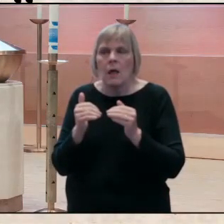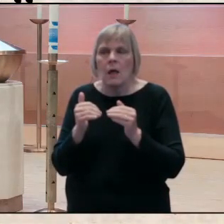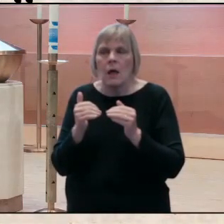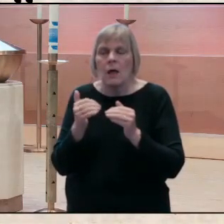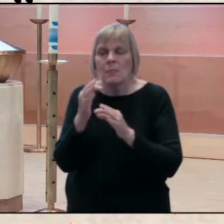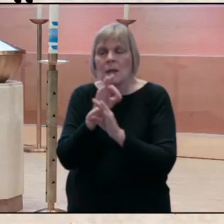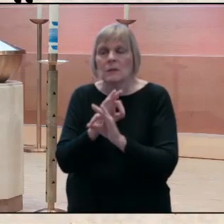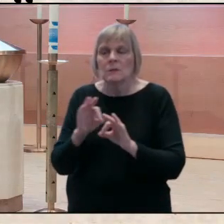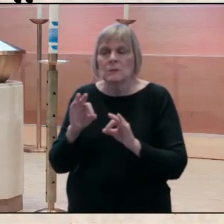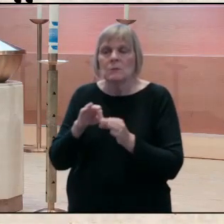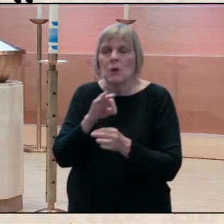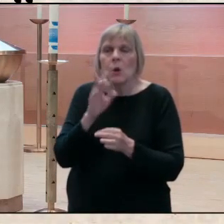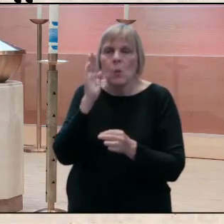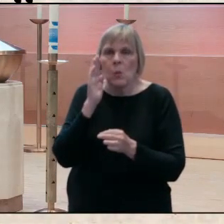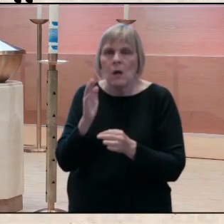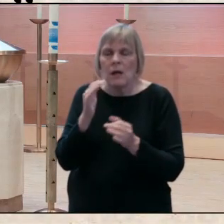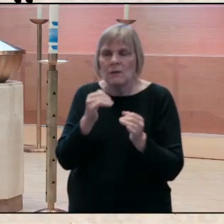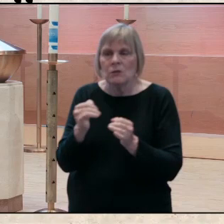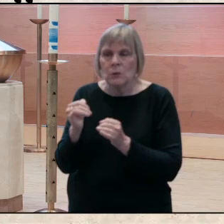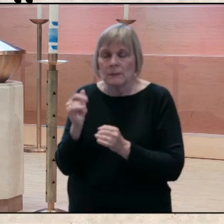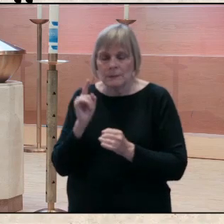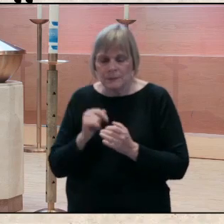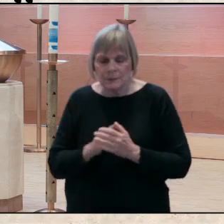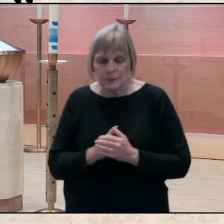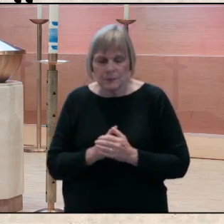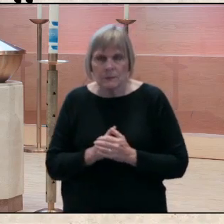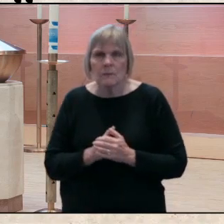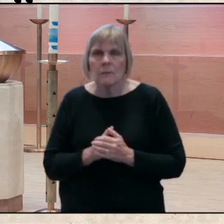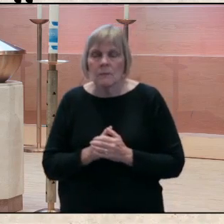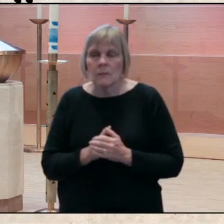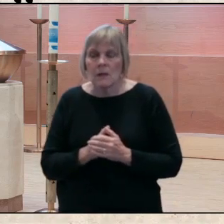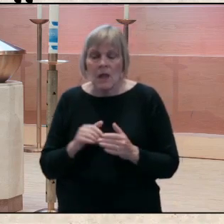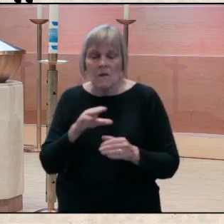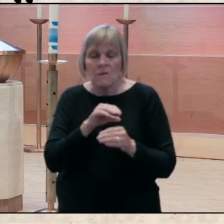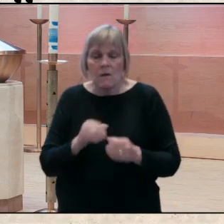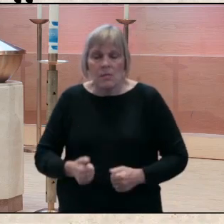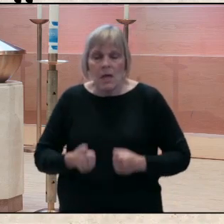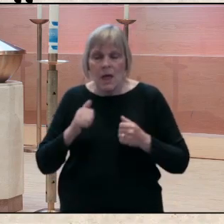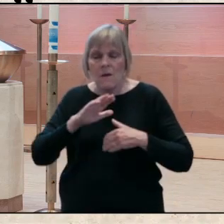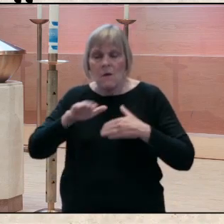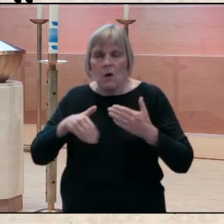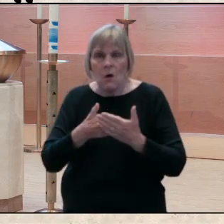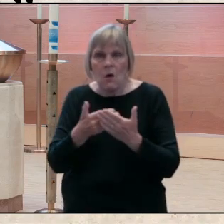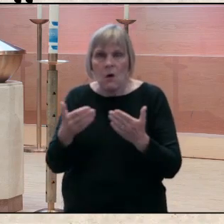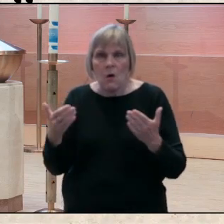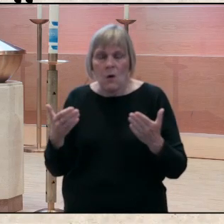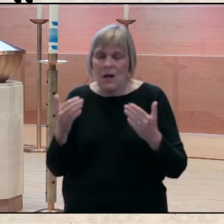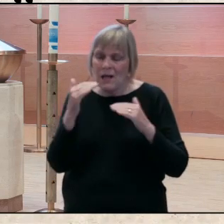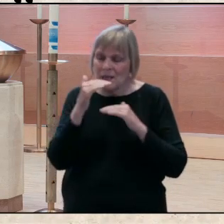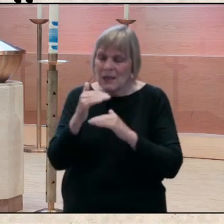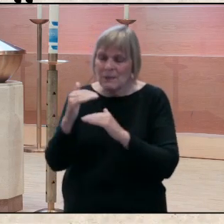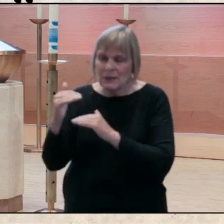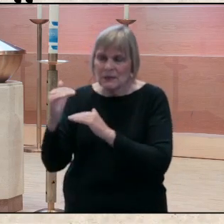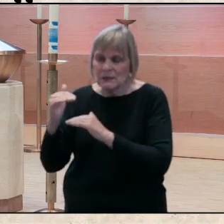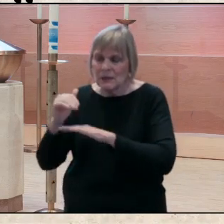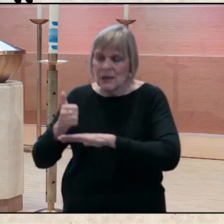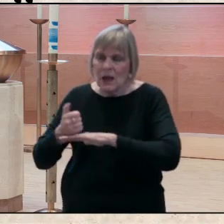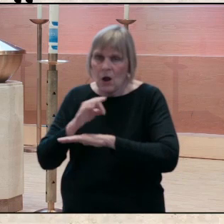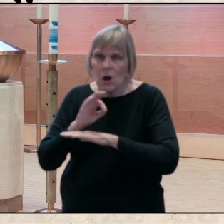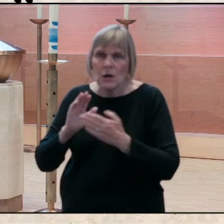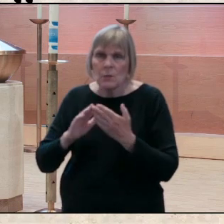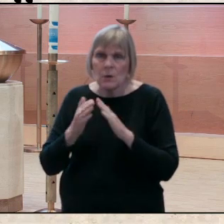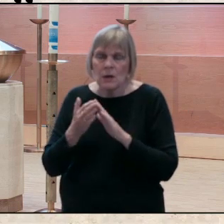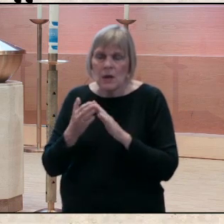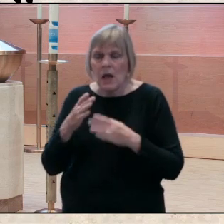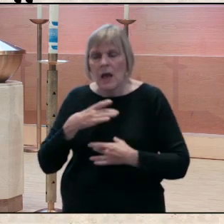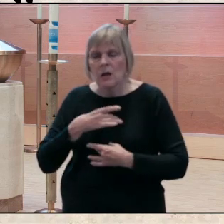the spirit and will of an individual. And that the higher interests involved in the life of the whole must here set the limits and lay down the duties of